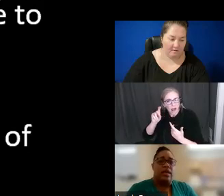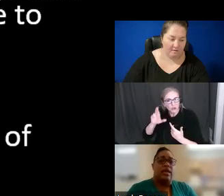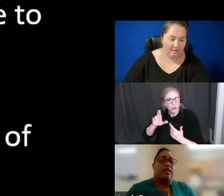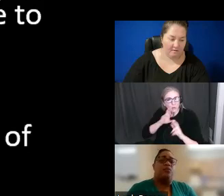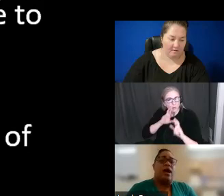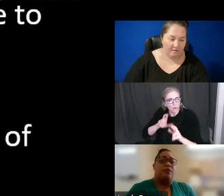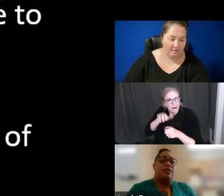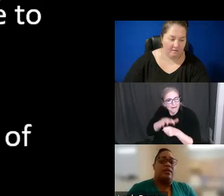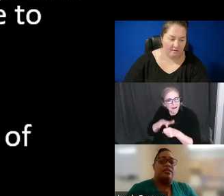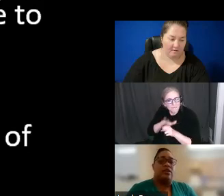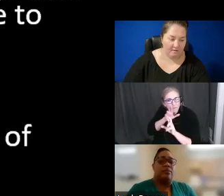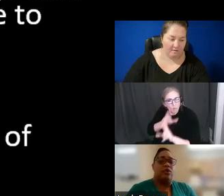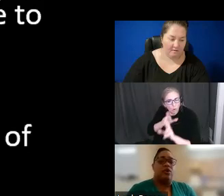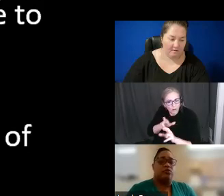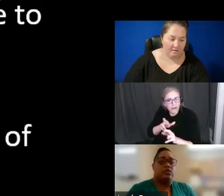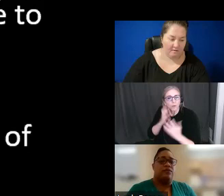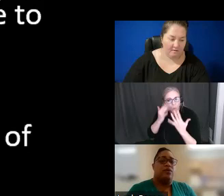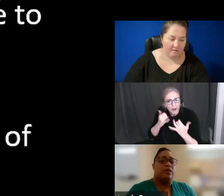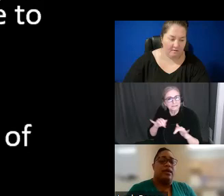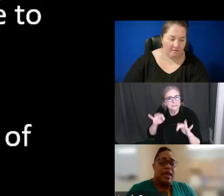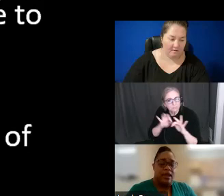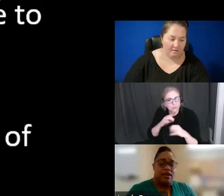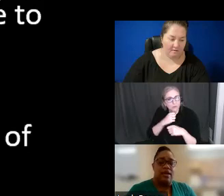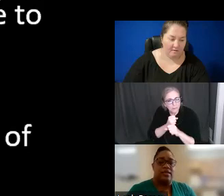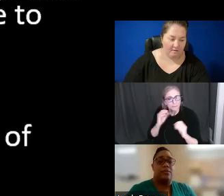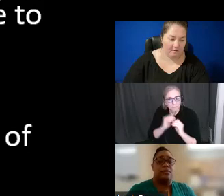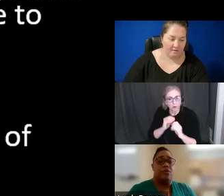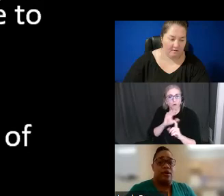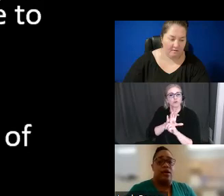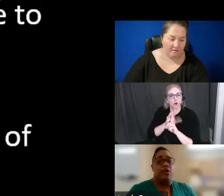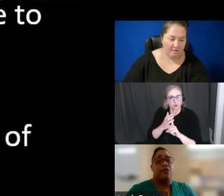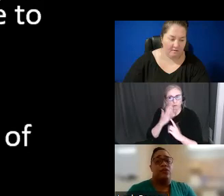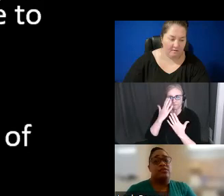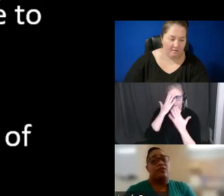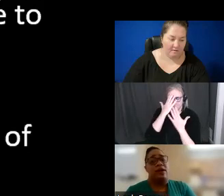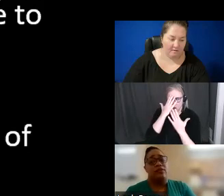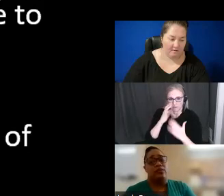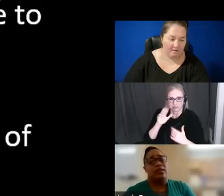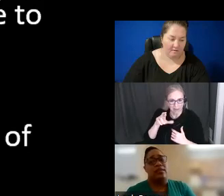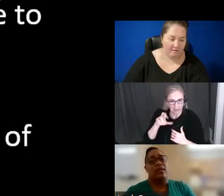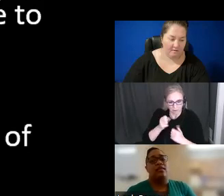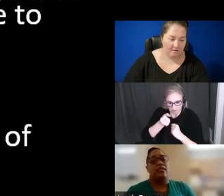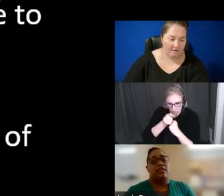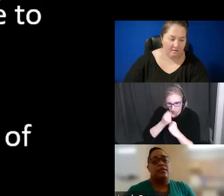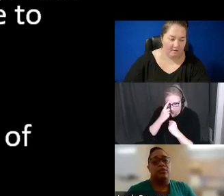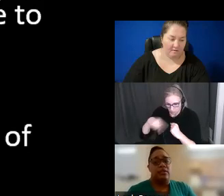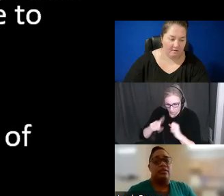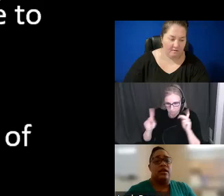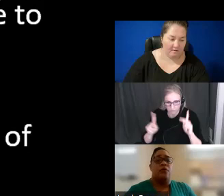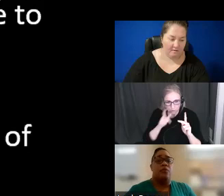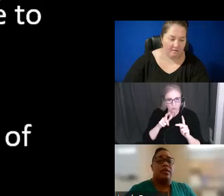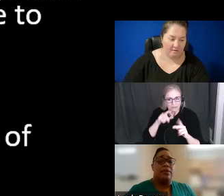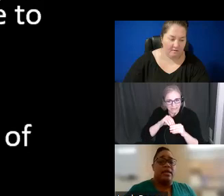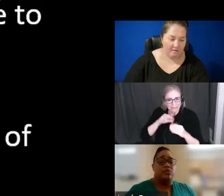role in why we need to create more culturally informed care and support for survivors within these